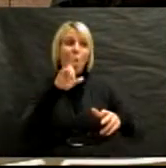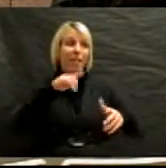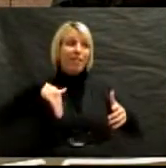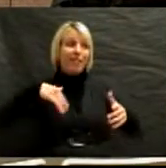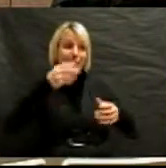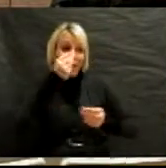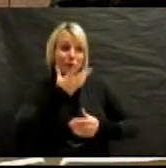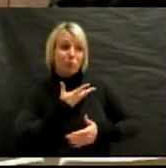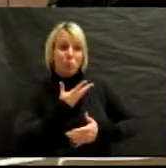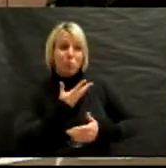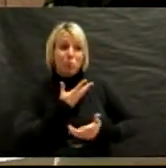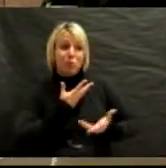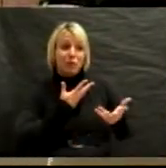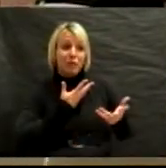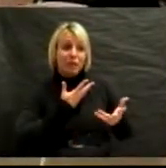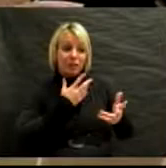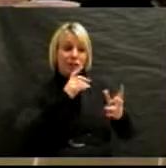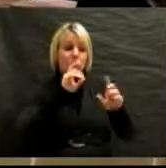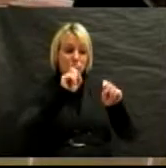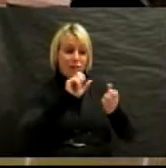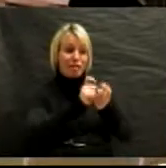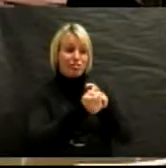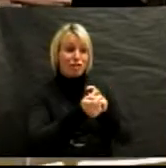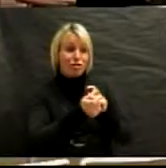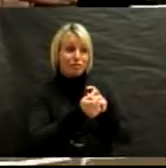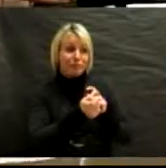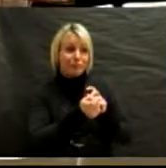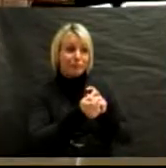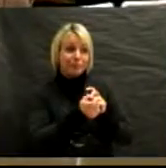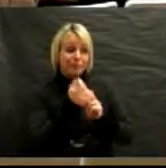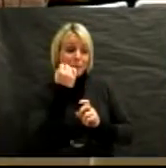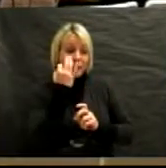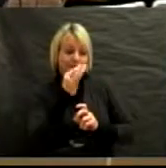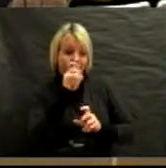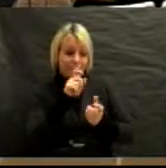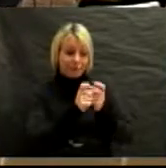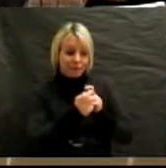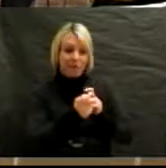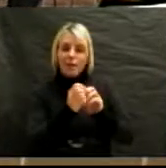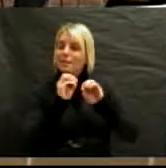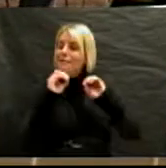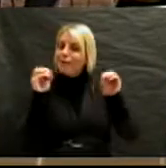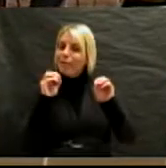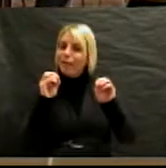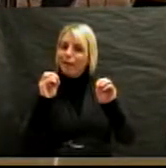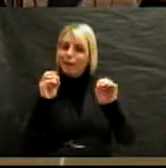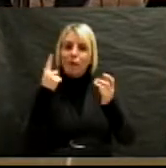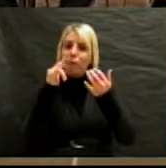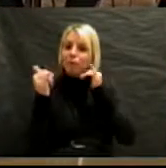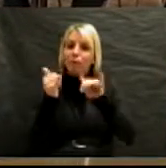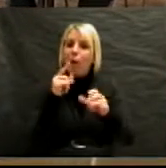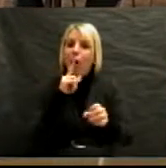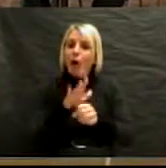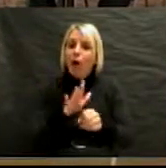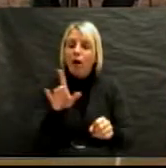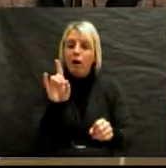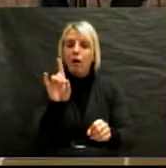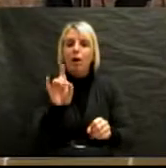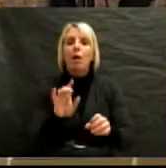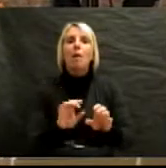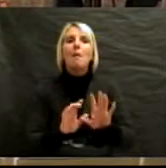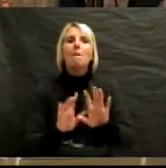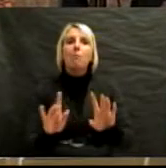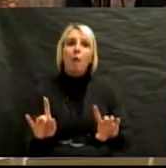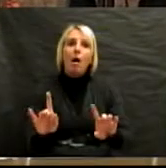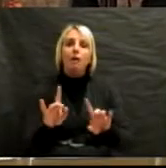this, when things. Nothing's written in stone. I just wanted to know what. Right. We have these dates reserved for City Hall is what we have Oh, right yes, now. Is yes. that's right? And